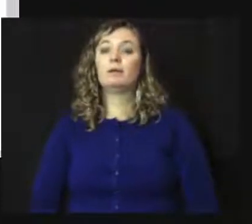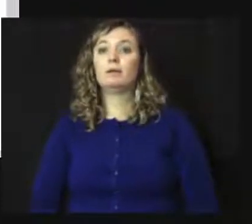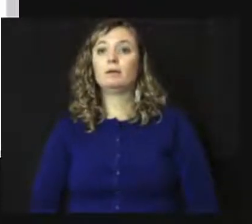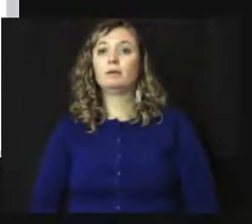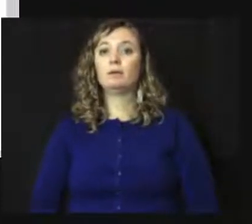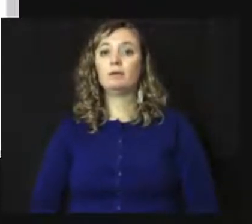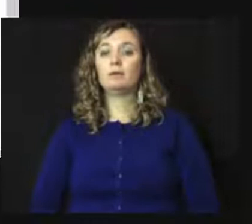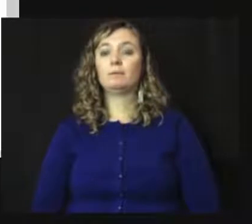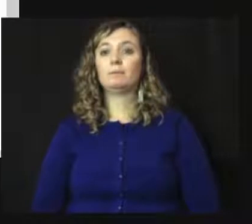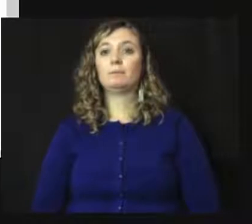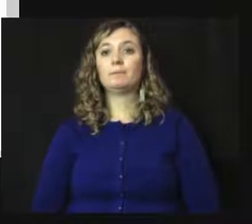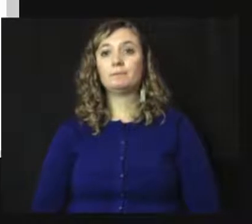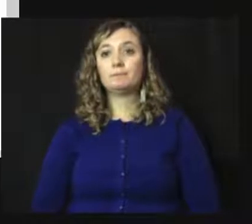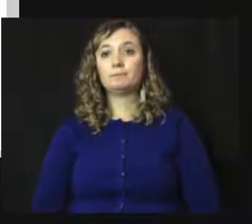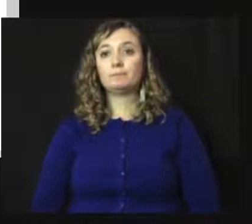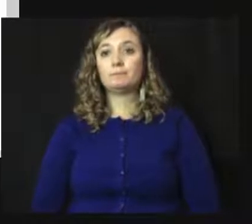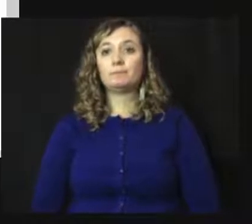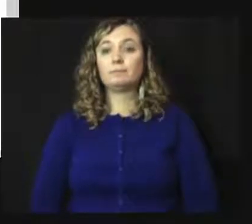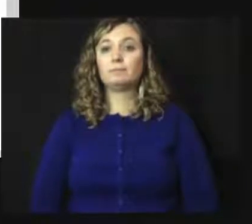do.